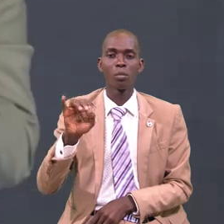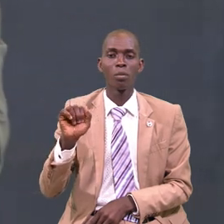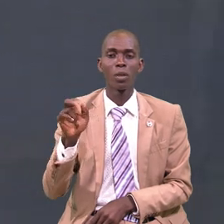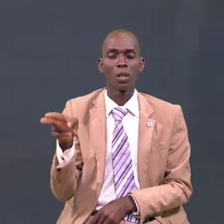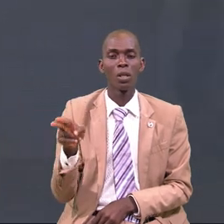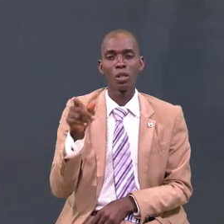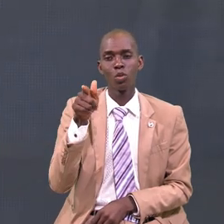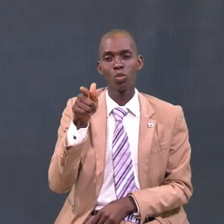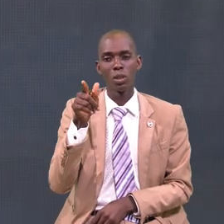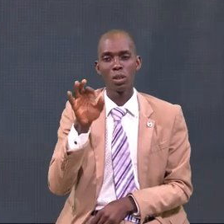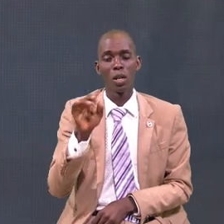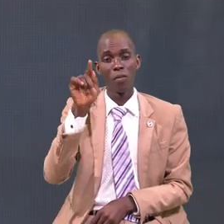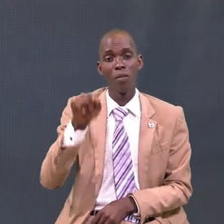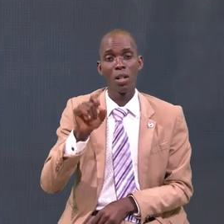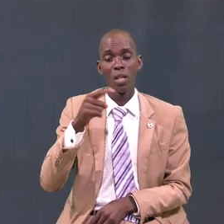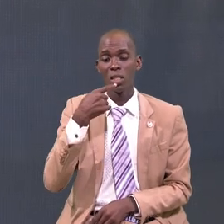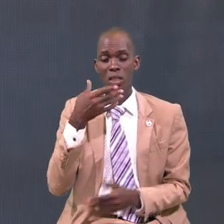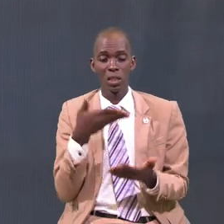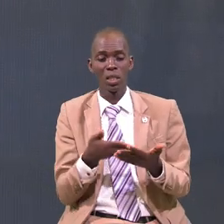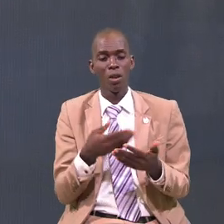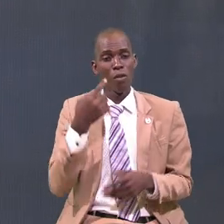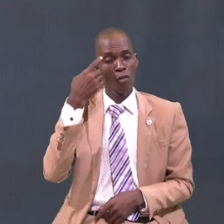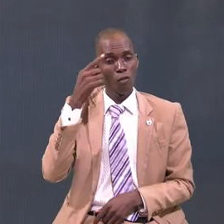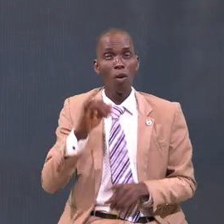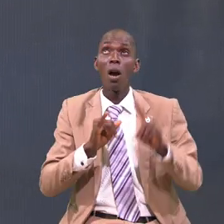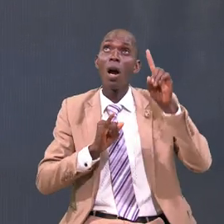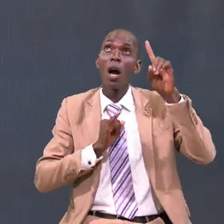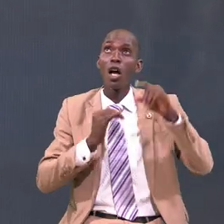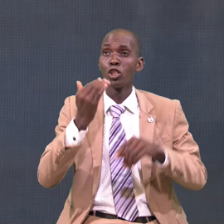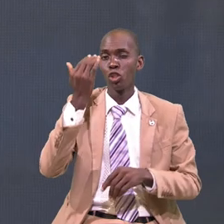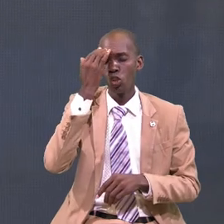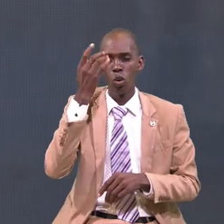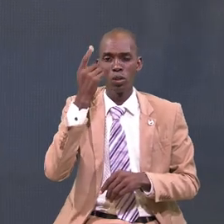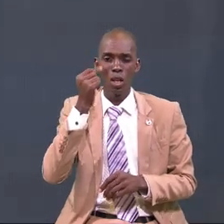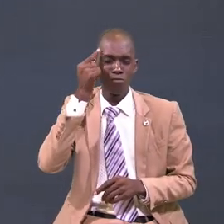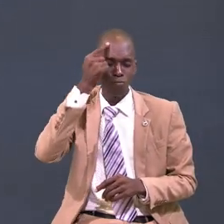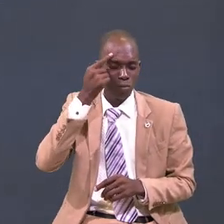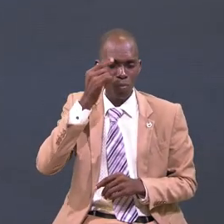I know the thoughts that I think toward you.